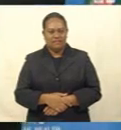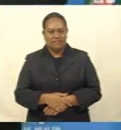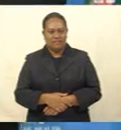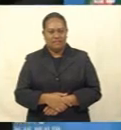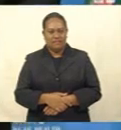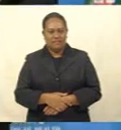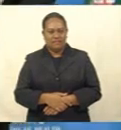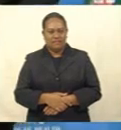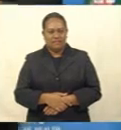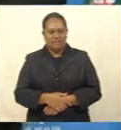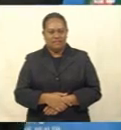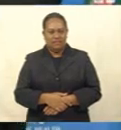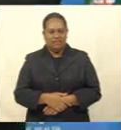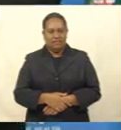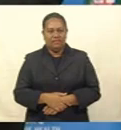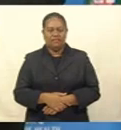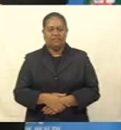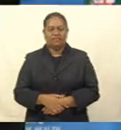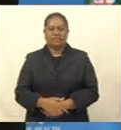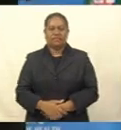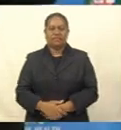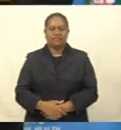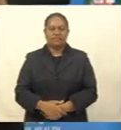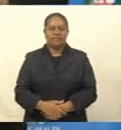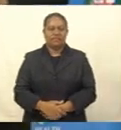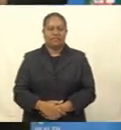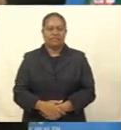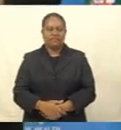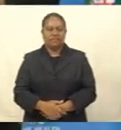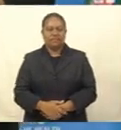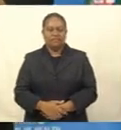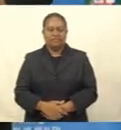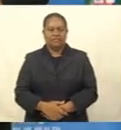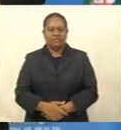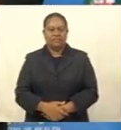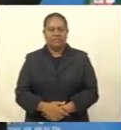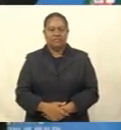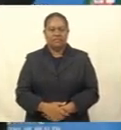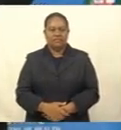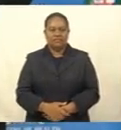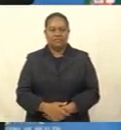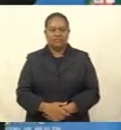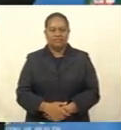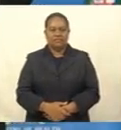The lockdown would have gone much differently if the ministry had been left to manage it on our own.